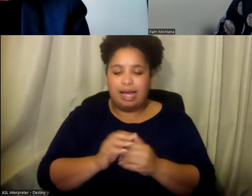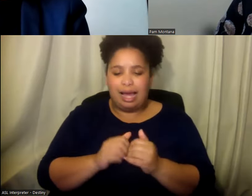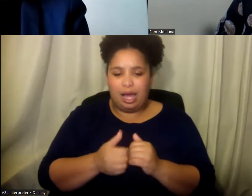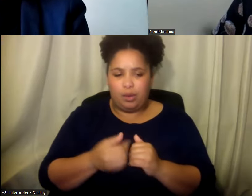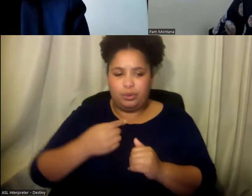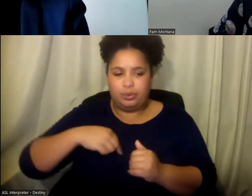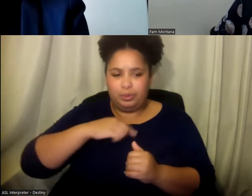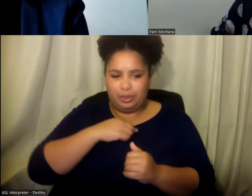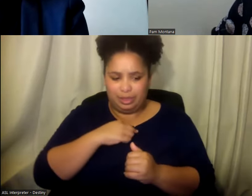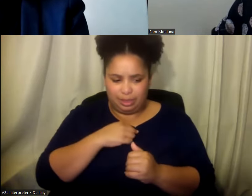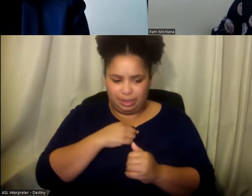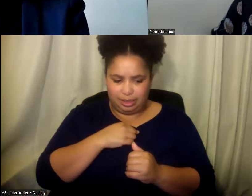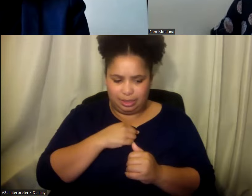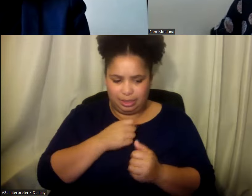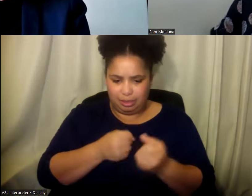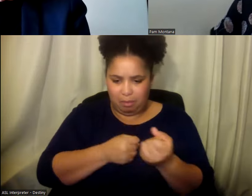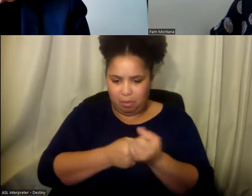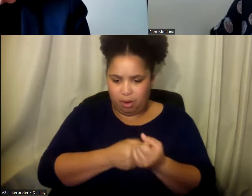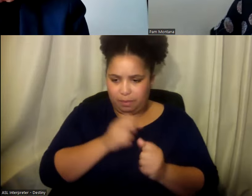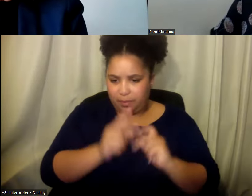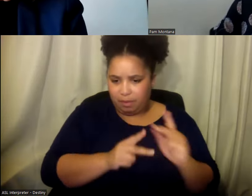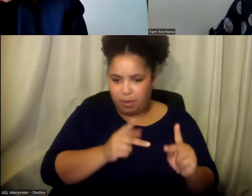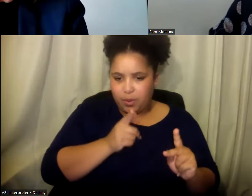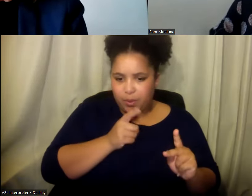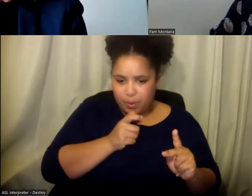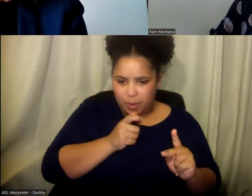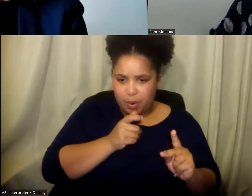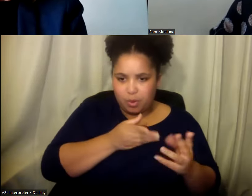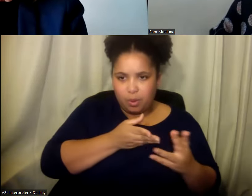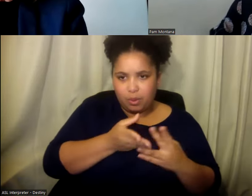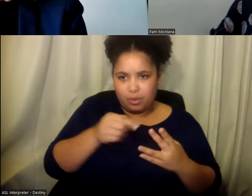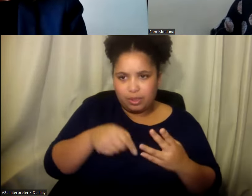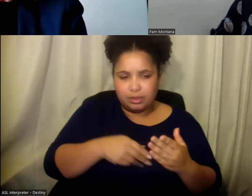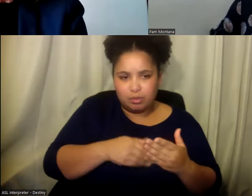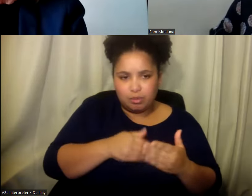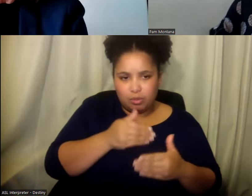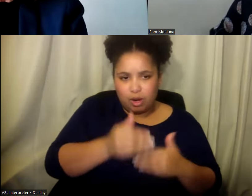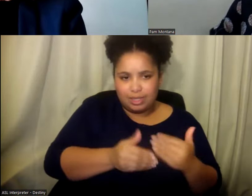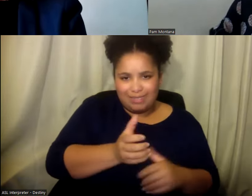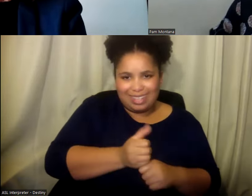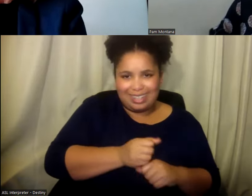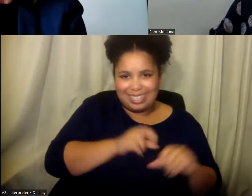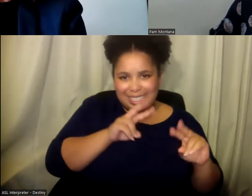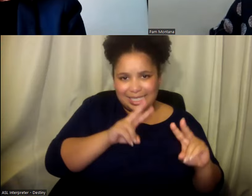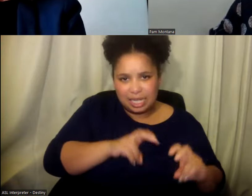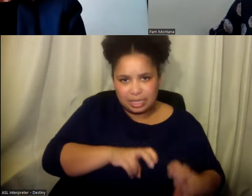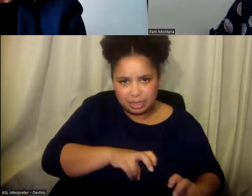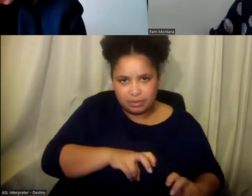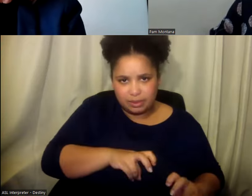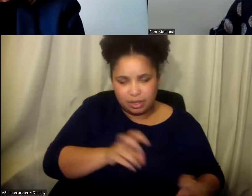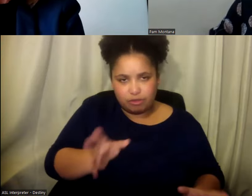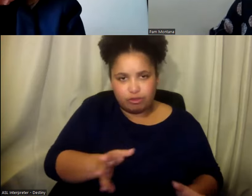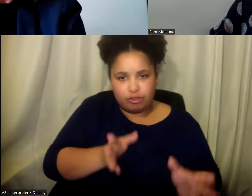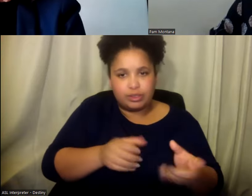we support people who are going through the process of getting an assessment and encourage the use